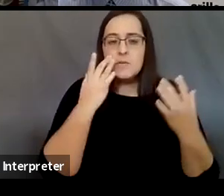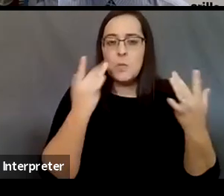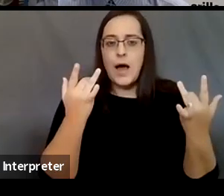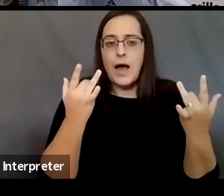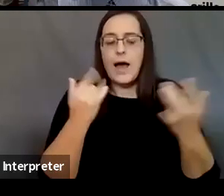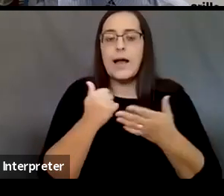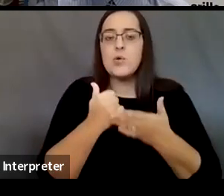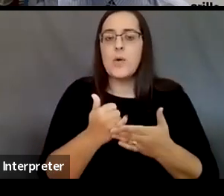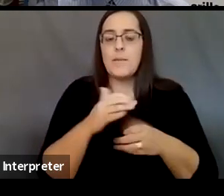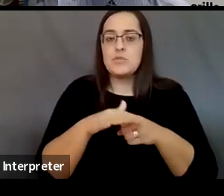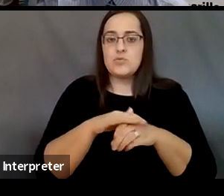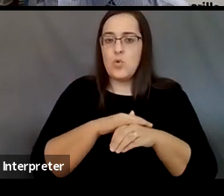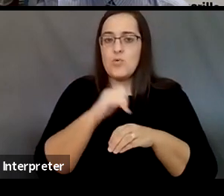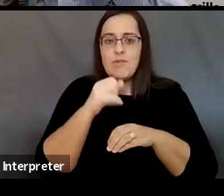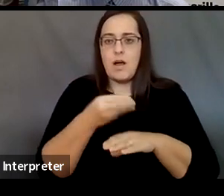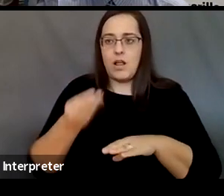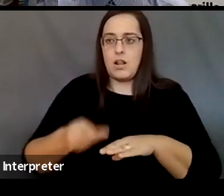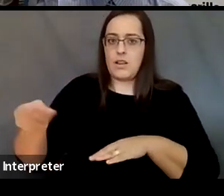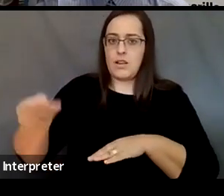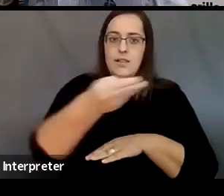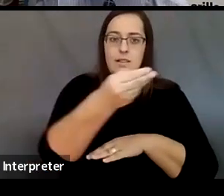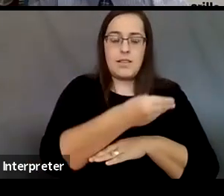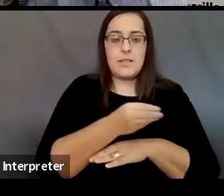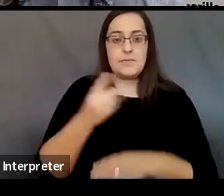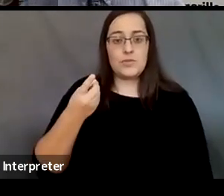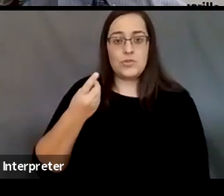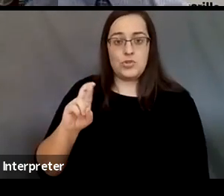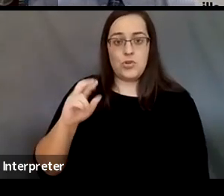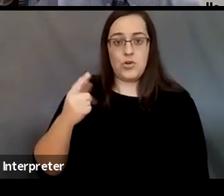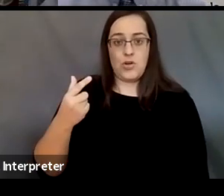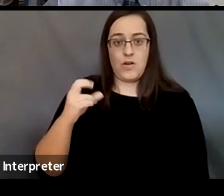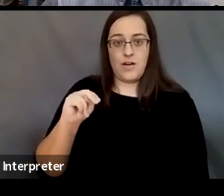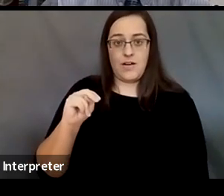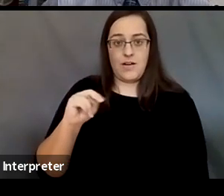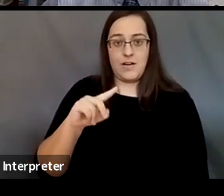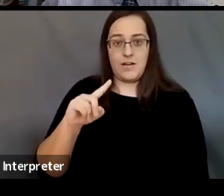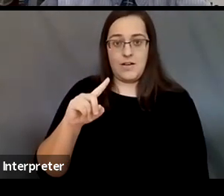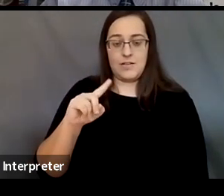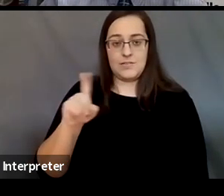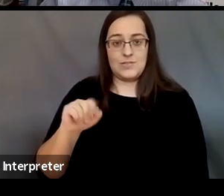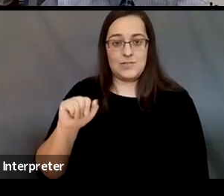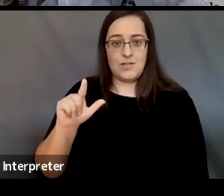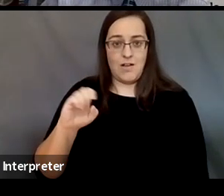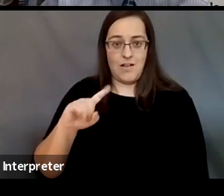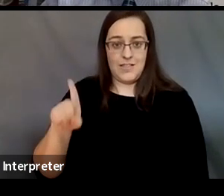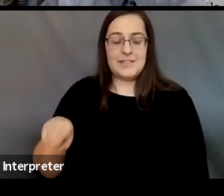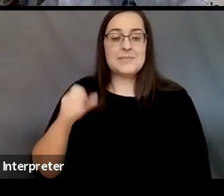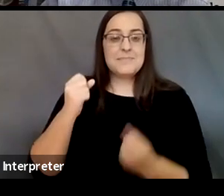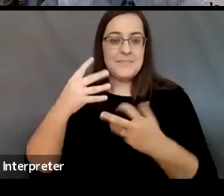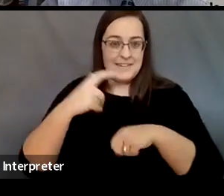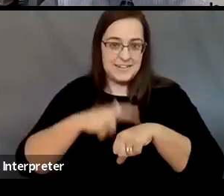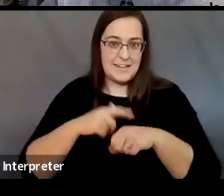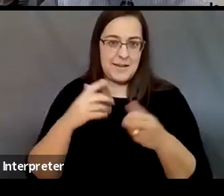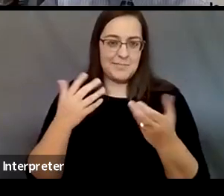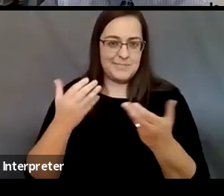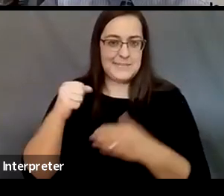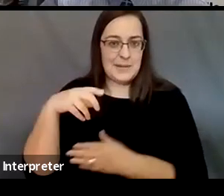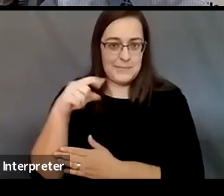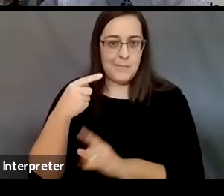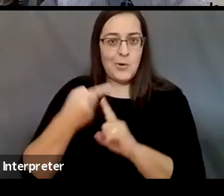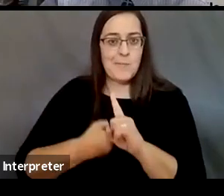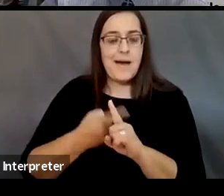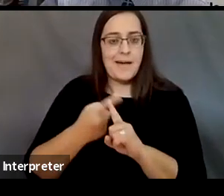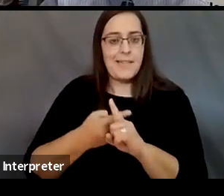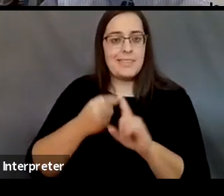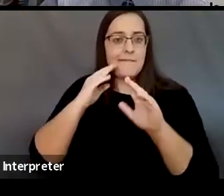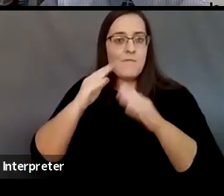community. Dr. Gonzalez, many times here in September, has mentioned Suicide Prevention